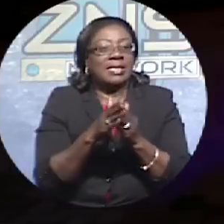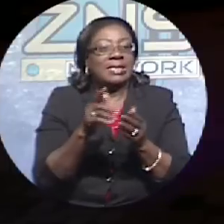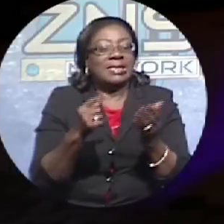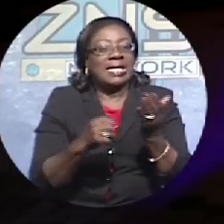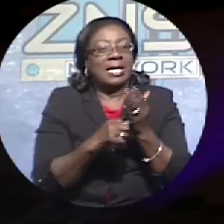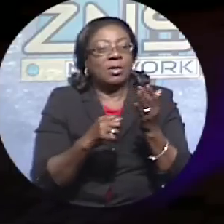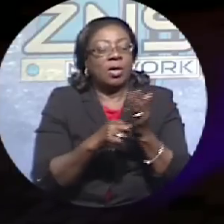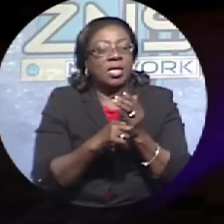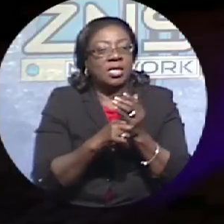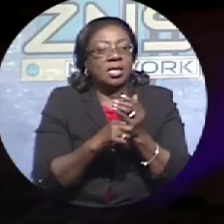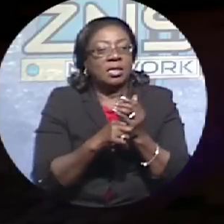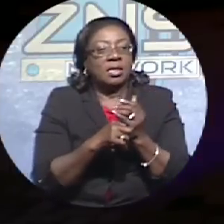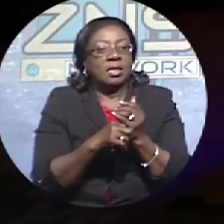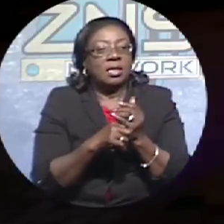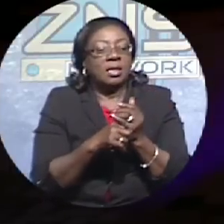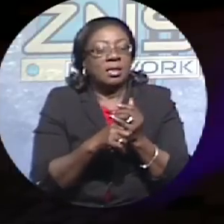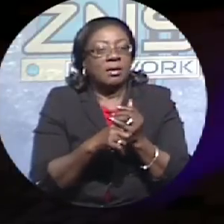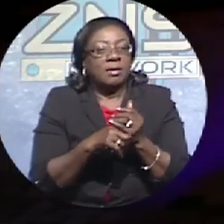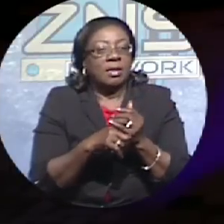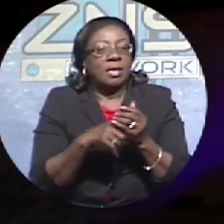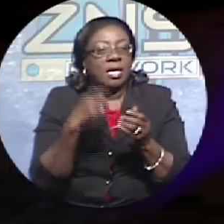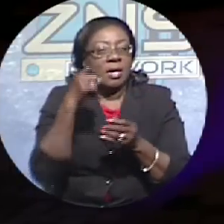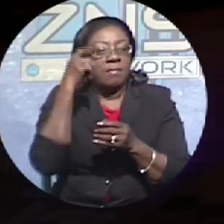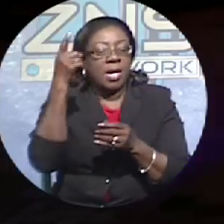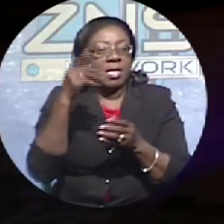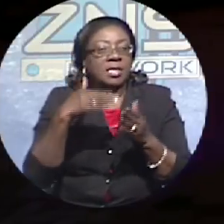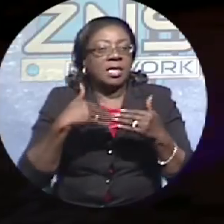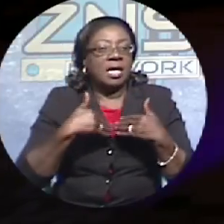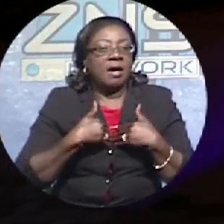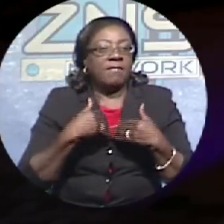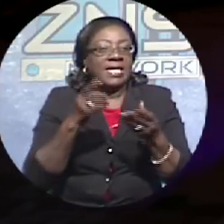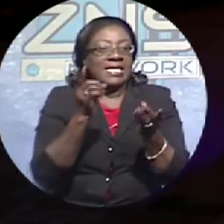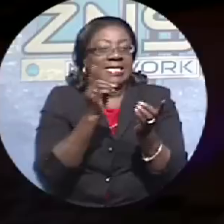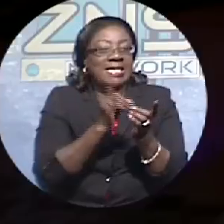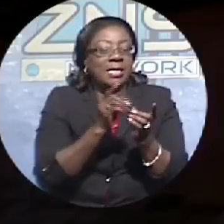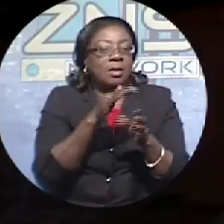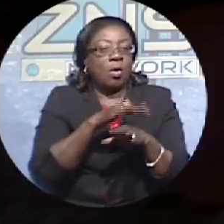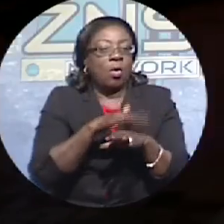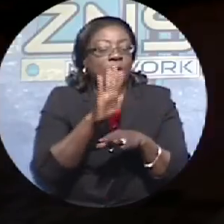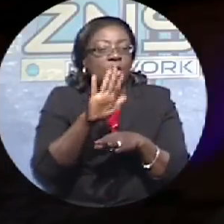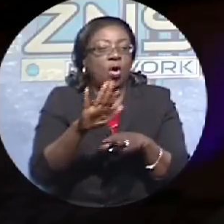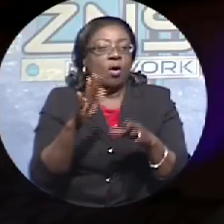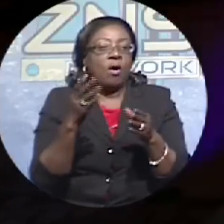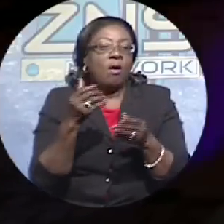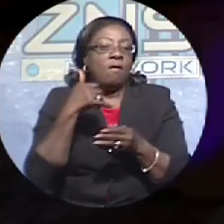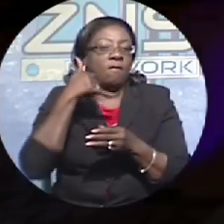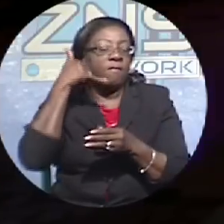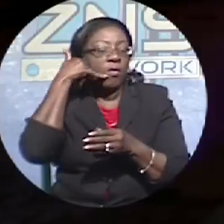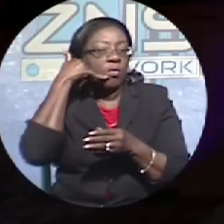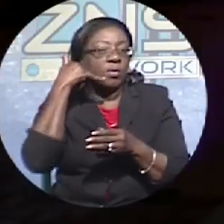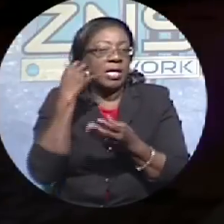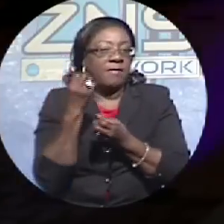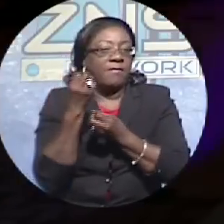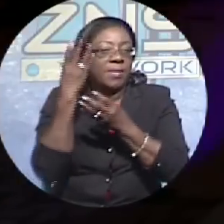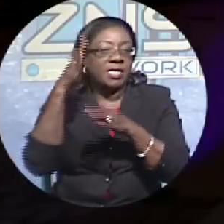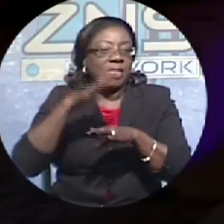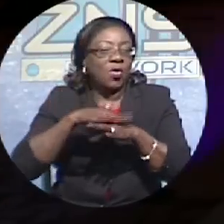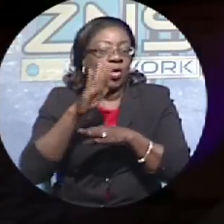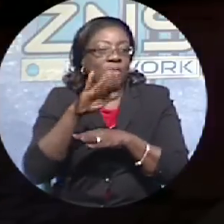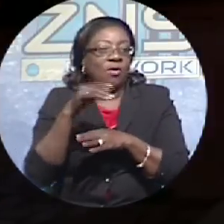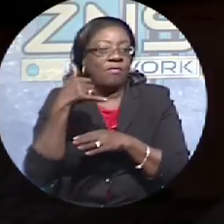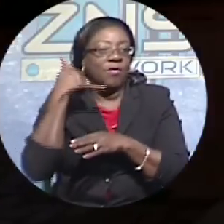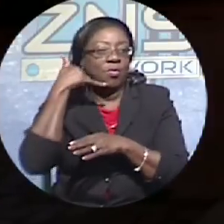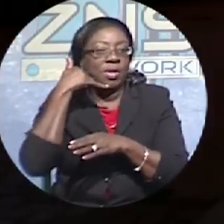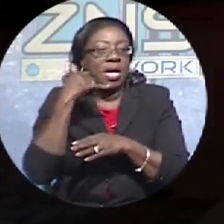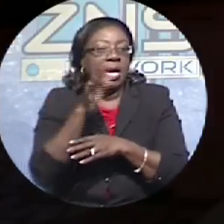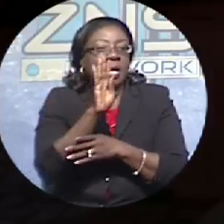want to tell you for a moment, imagine having data on your phone that's the speed of lightning. Well, you won't have to imagine that anymore, obviously, as